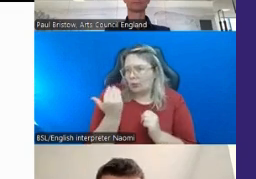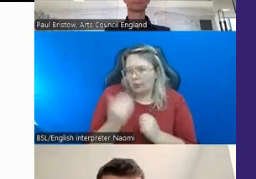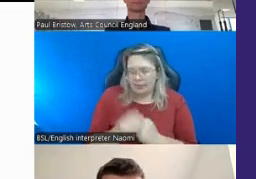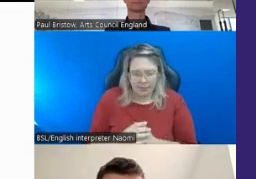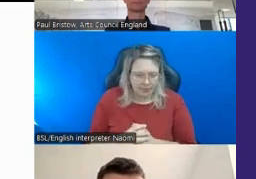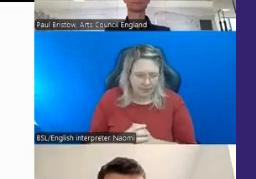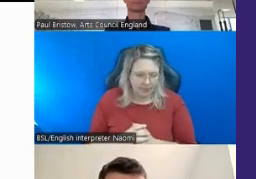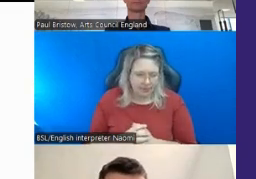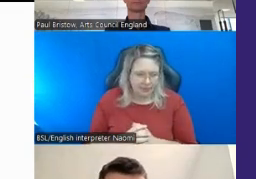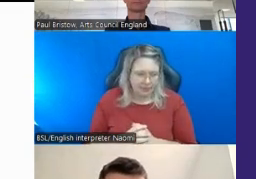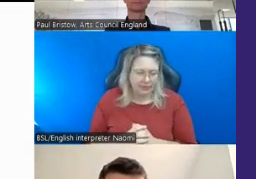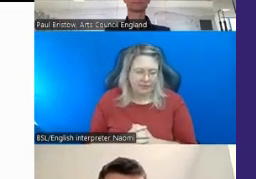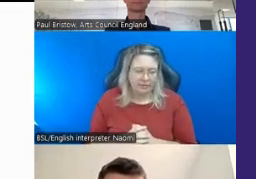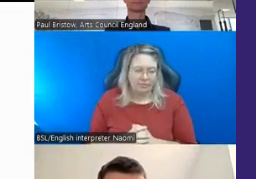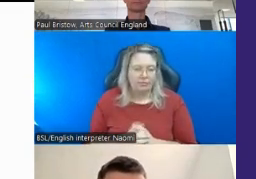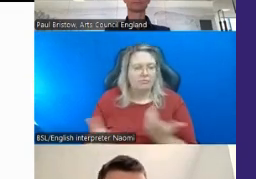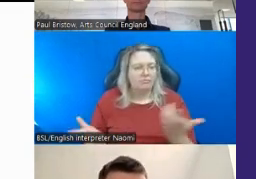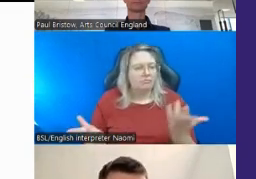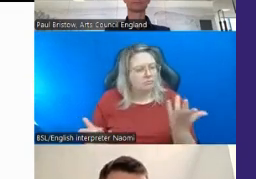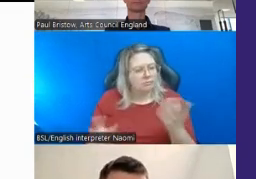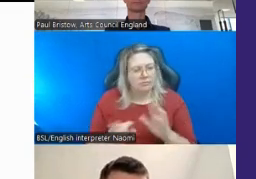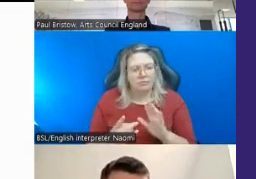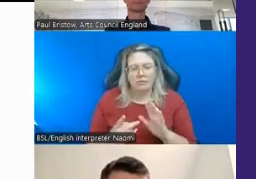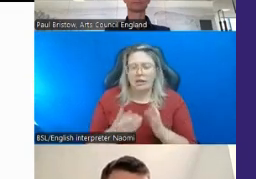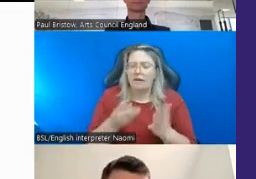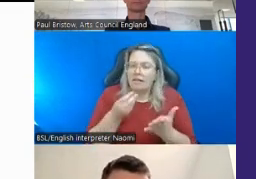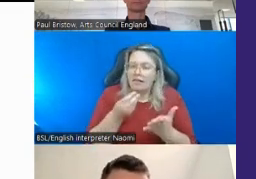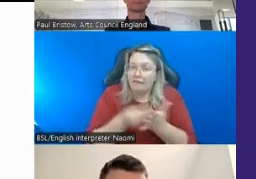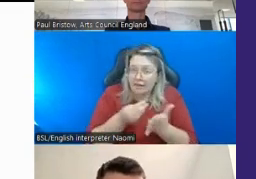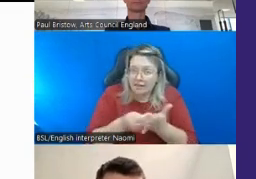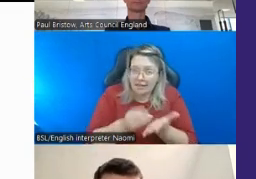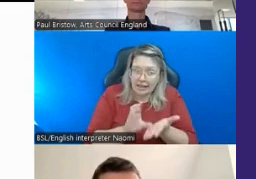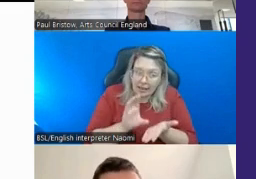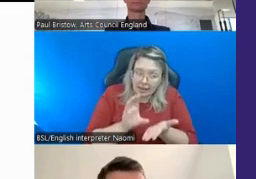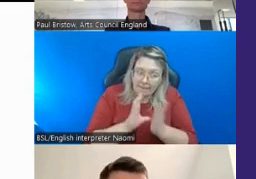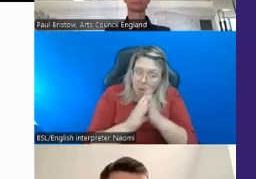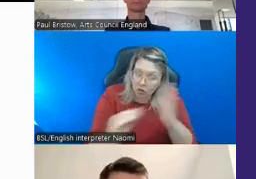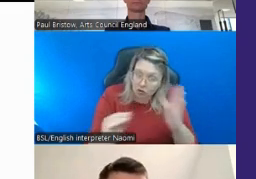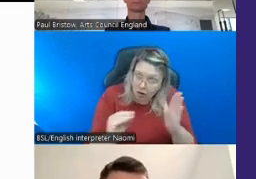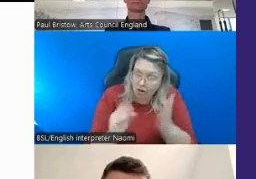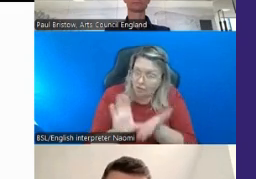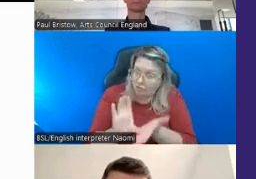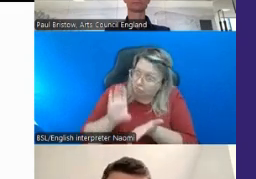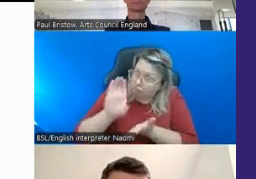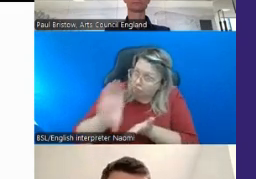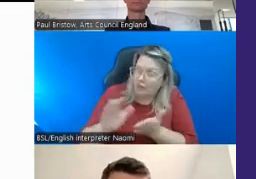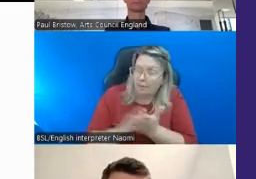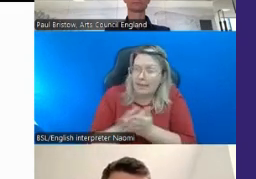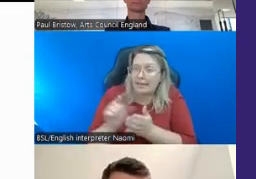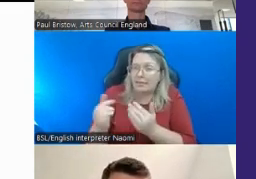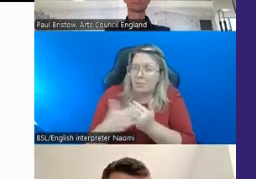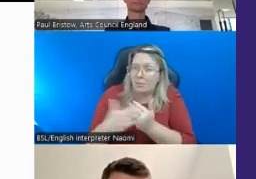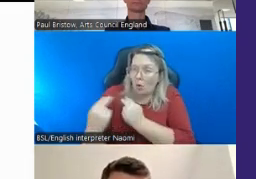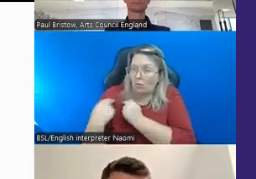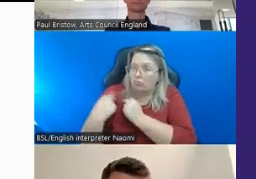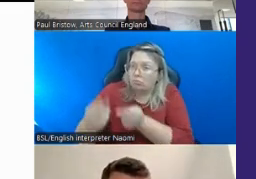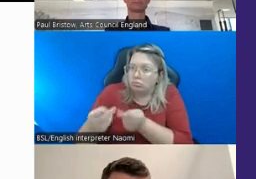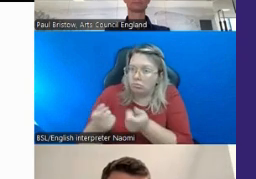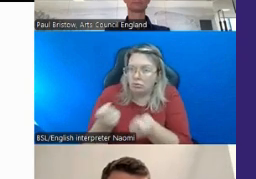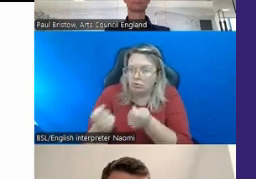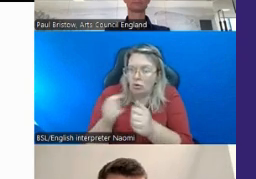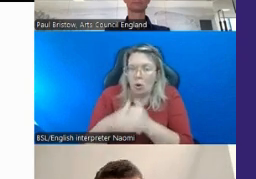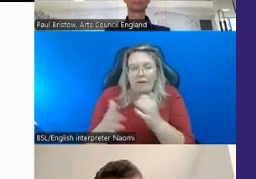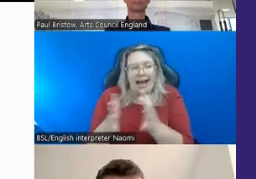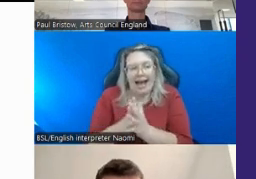funding models and pot of money that offers those strategic authorities more autonomy over how they spend the money they get allocated from